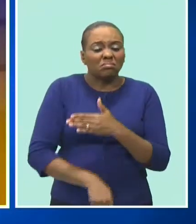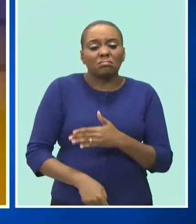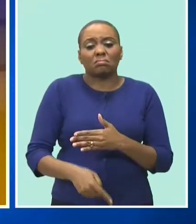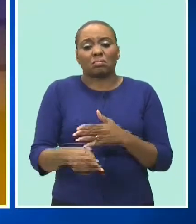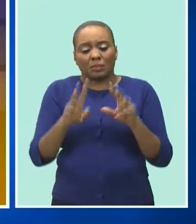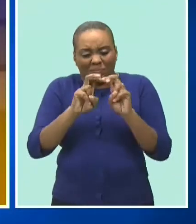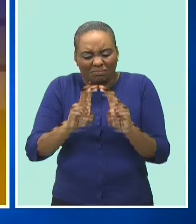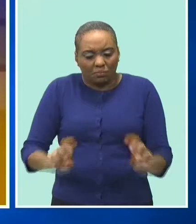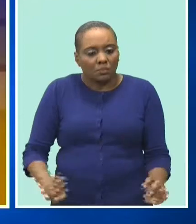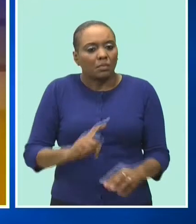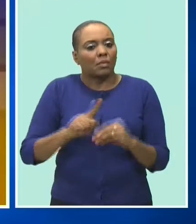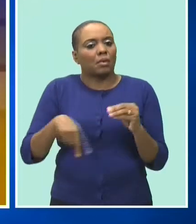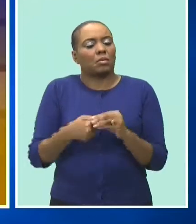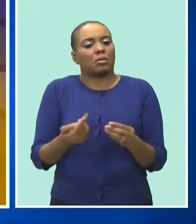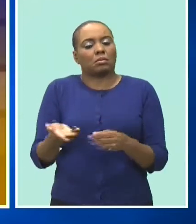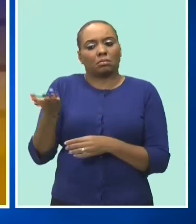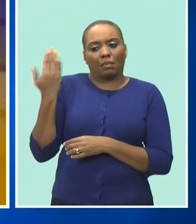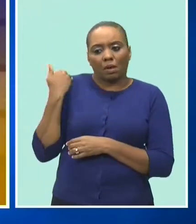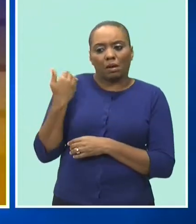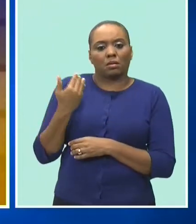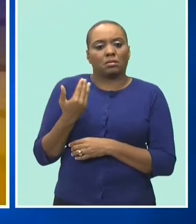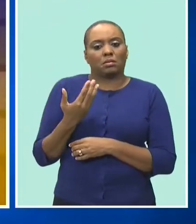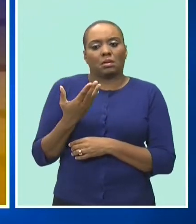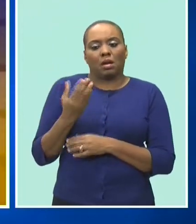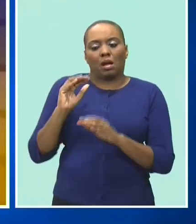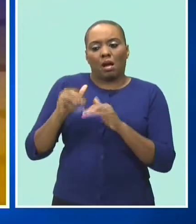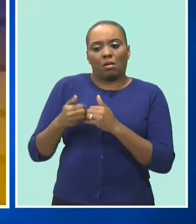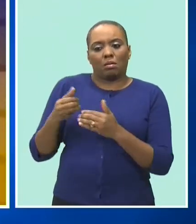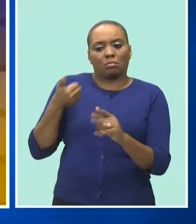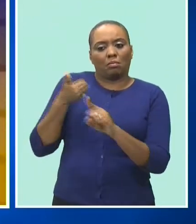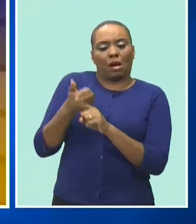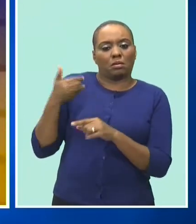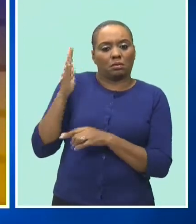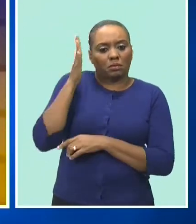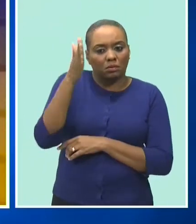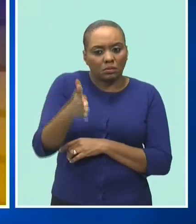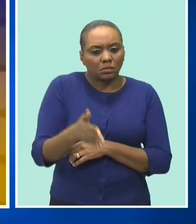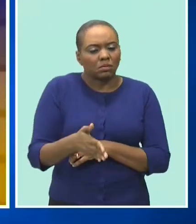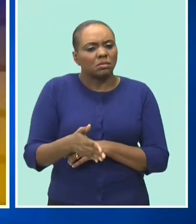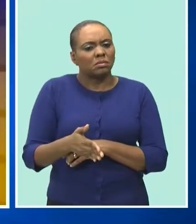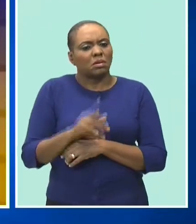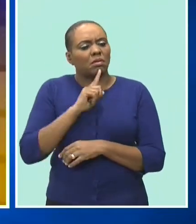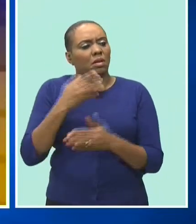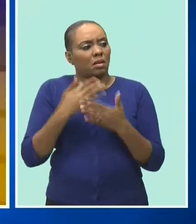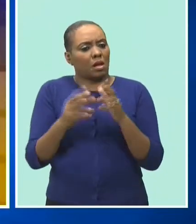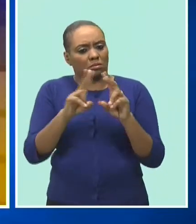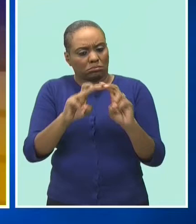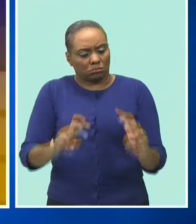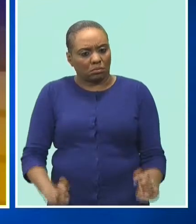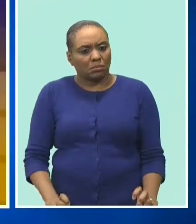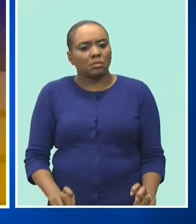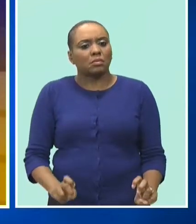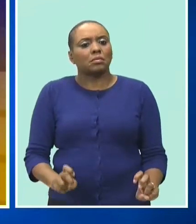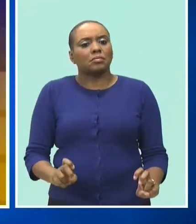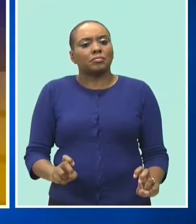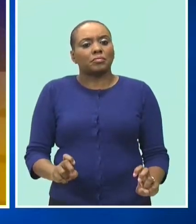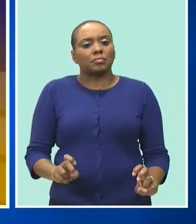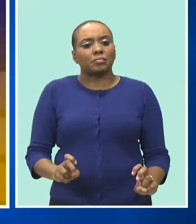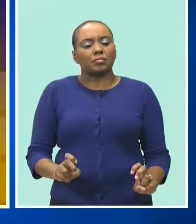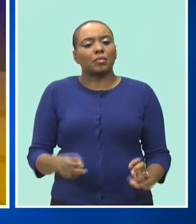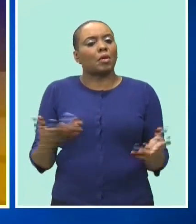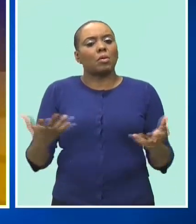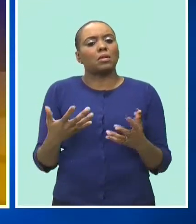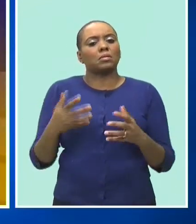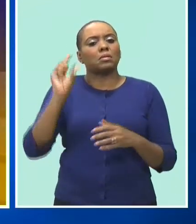the past but perhaps haven't served us as well as they can in the future, and just making an honest assessment of that. Fundamentally, the role